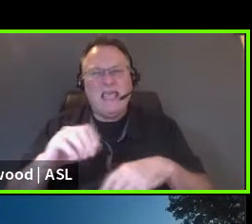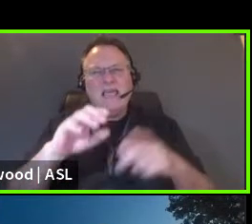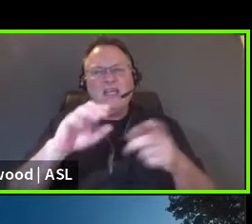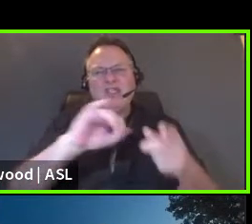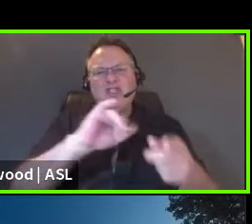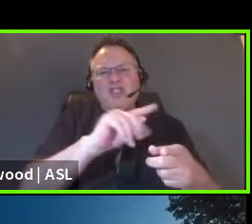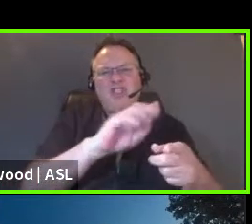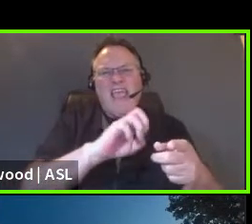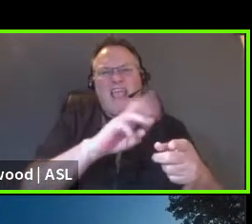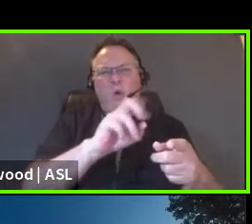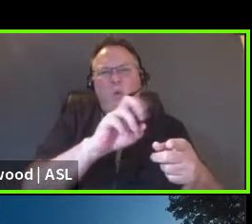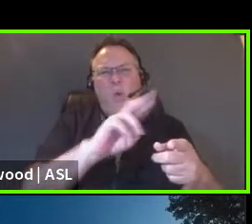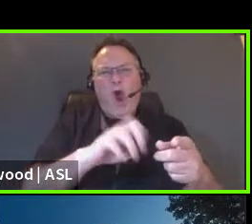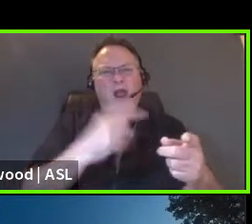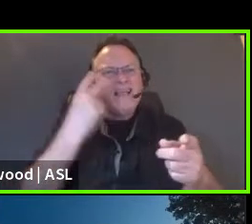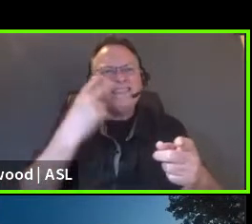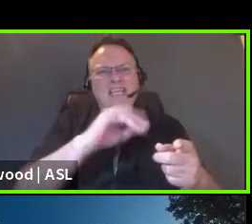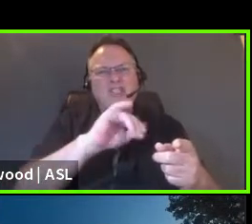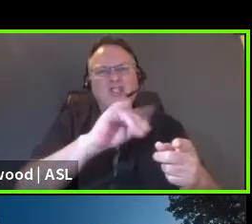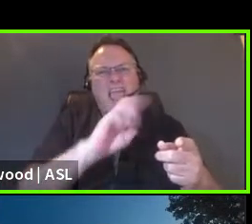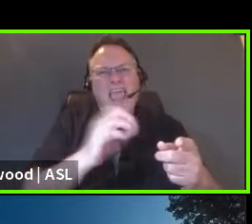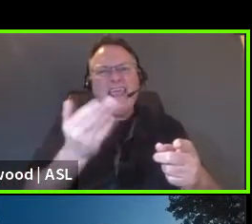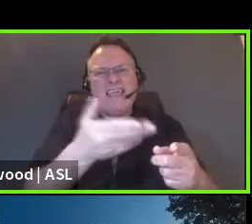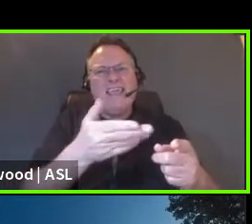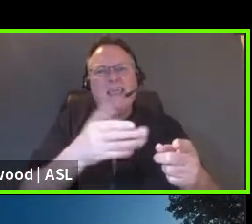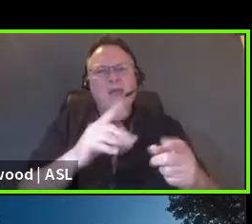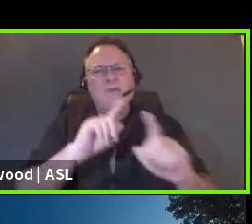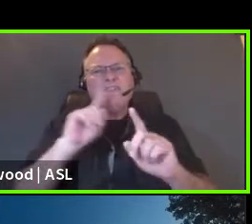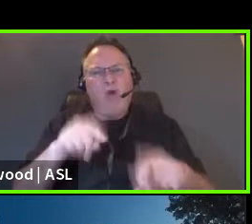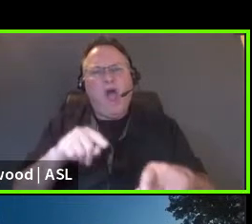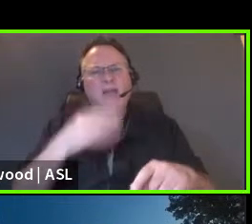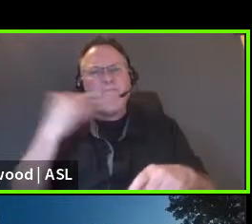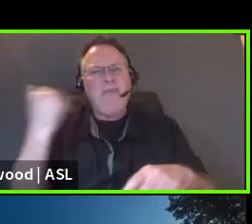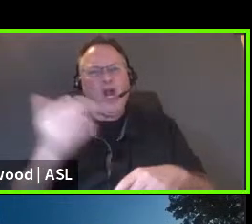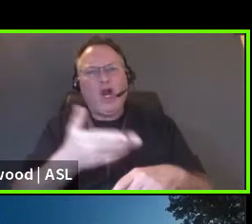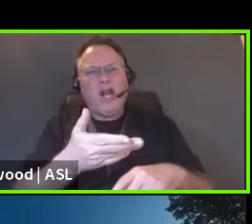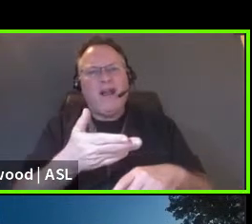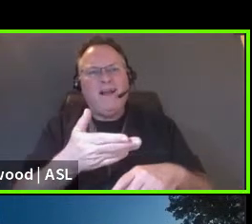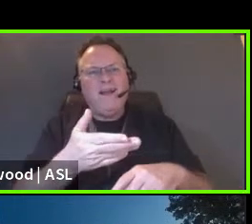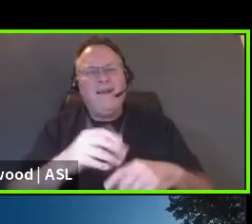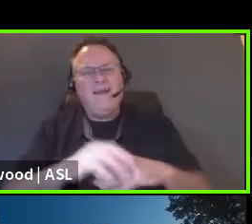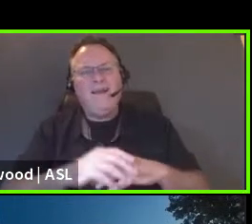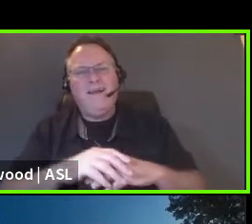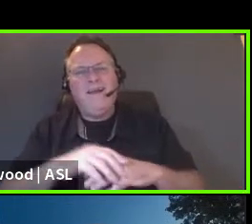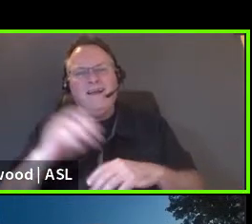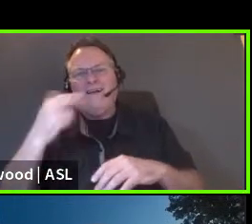I'm going to have Jake respond even better. So